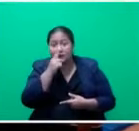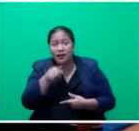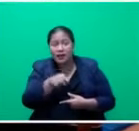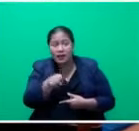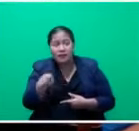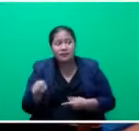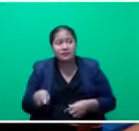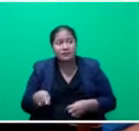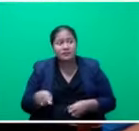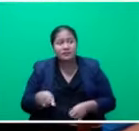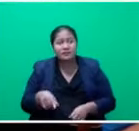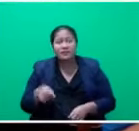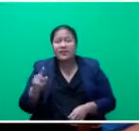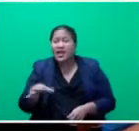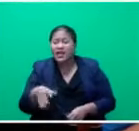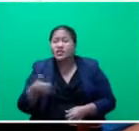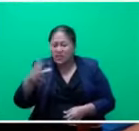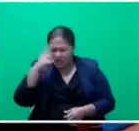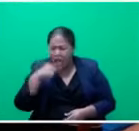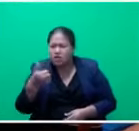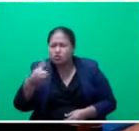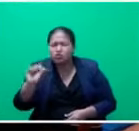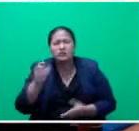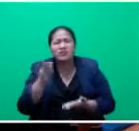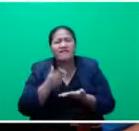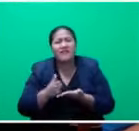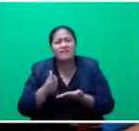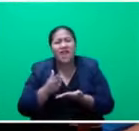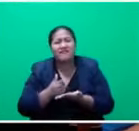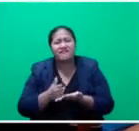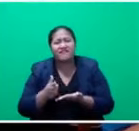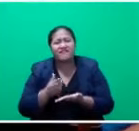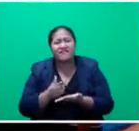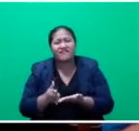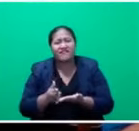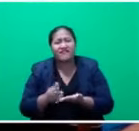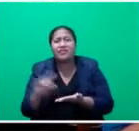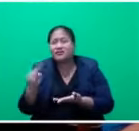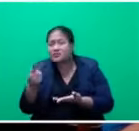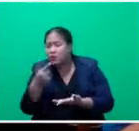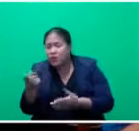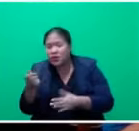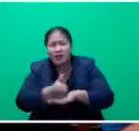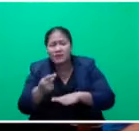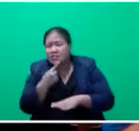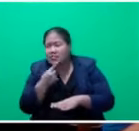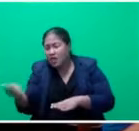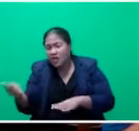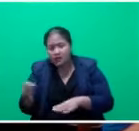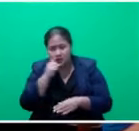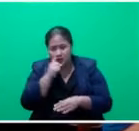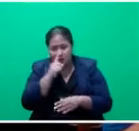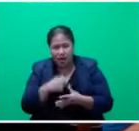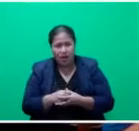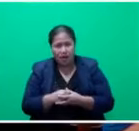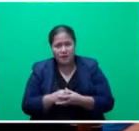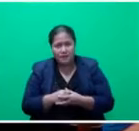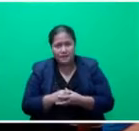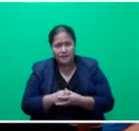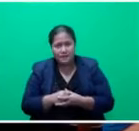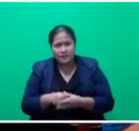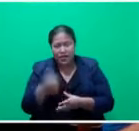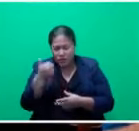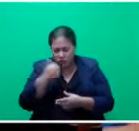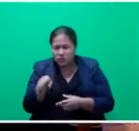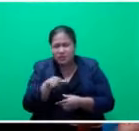more out of your FNPF. That's what they're telling the people. They tour the country in the four-wheel drive motorcades, giving